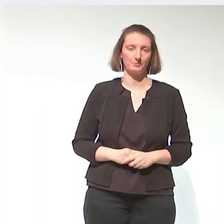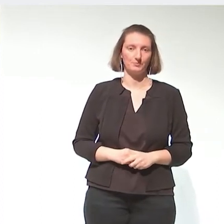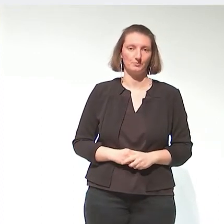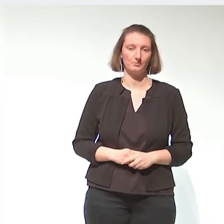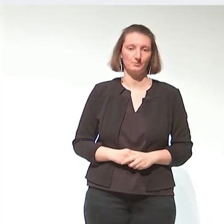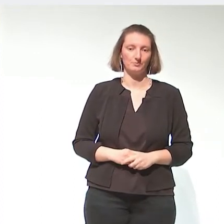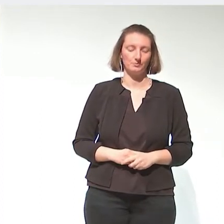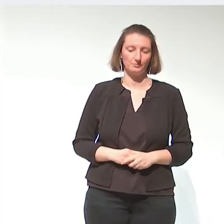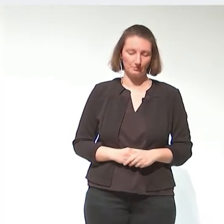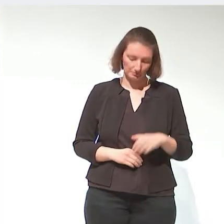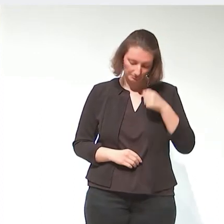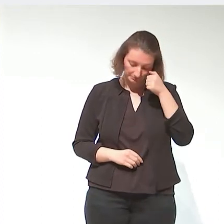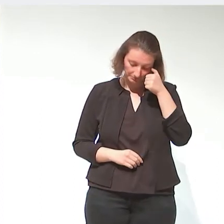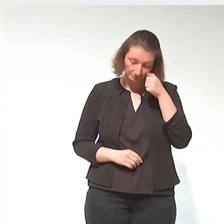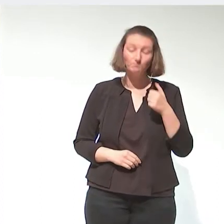the persons